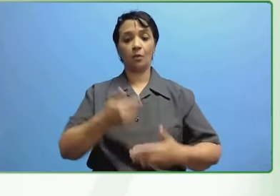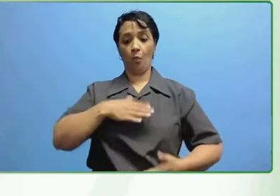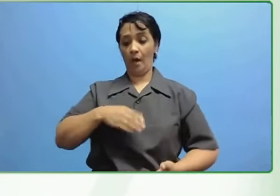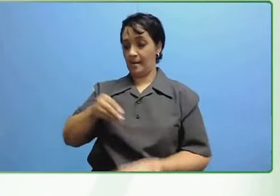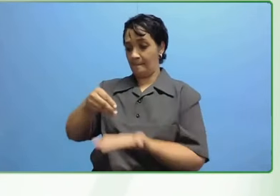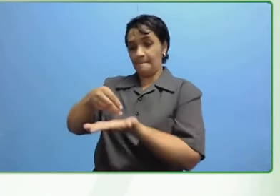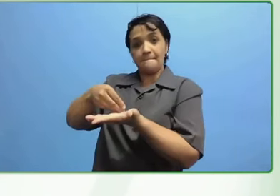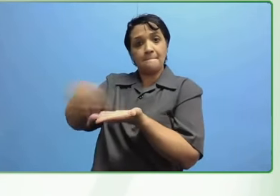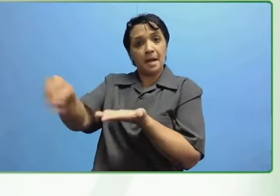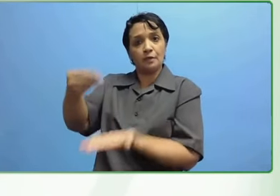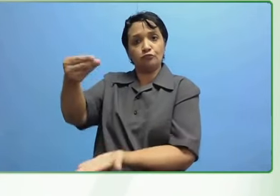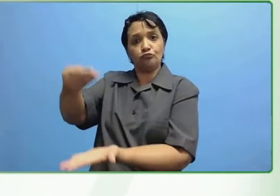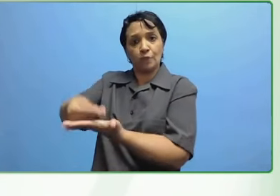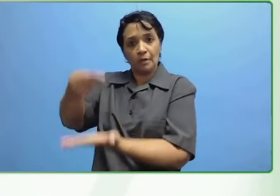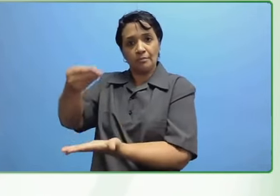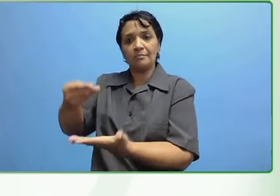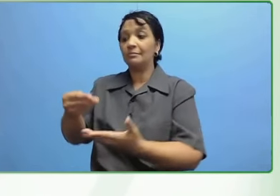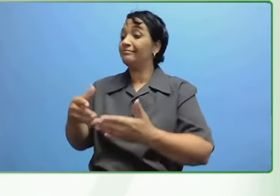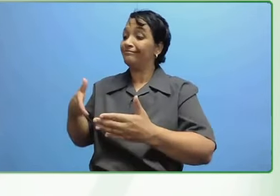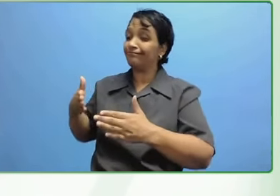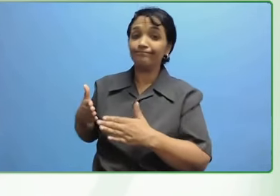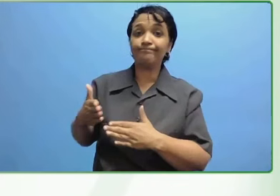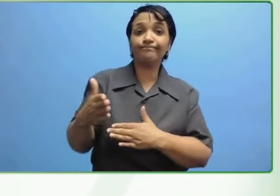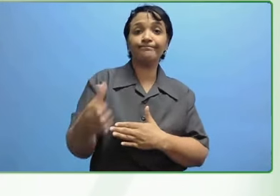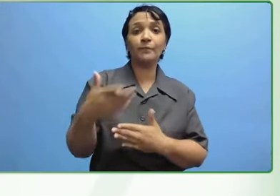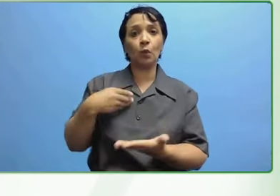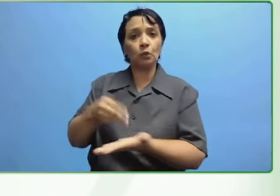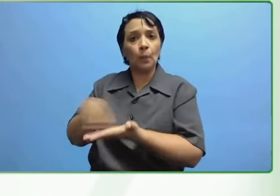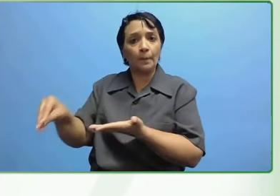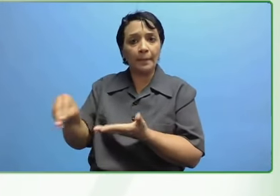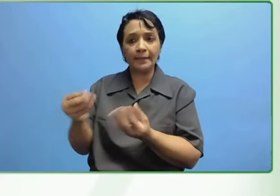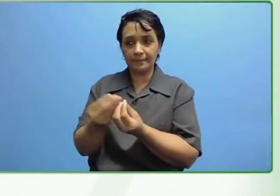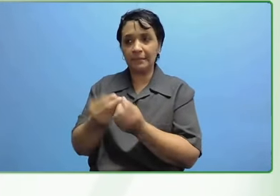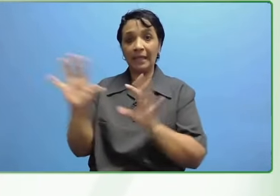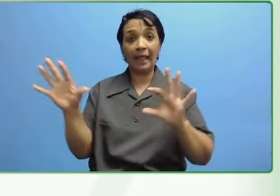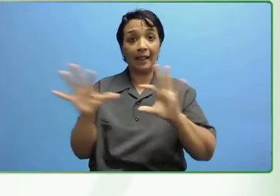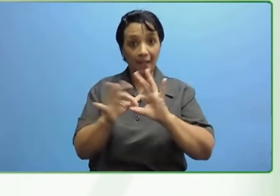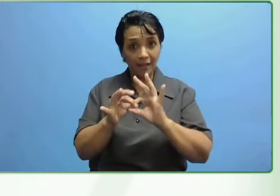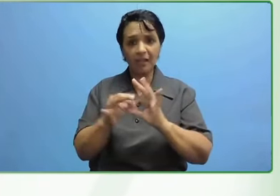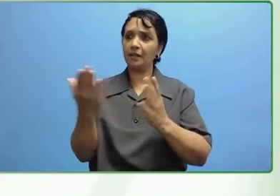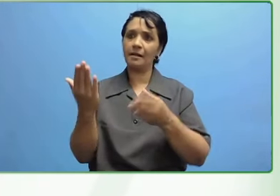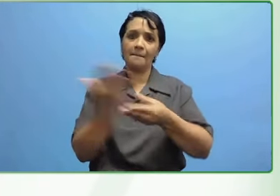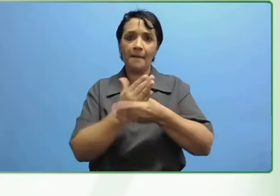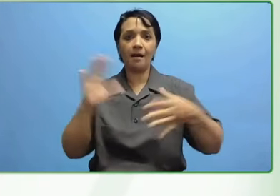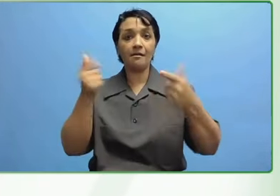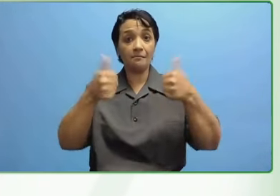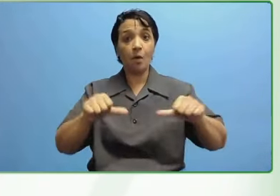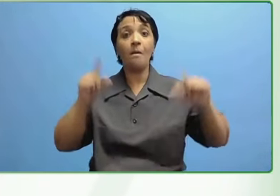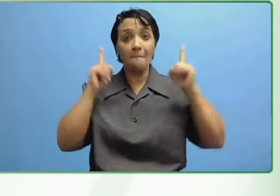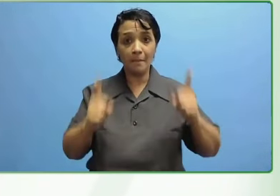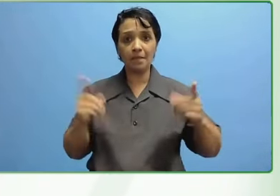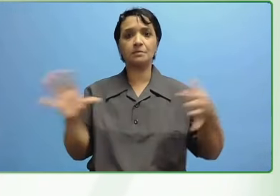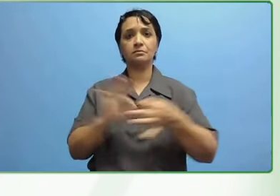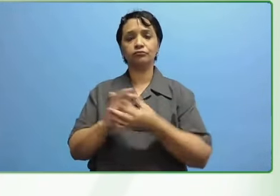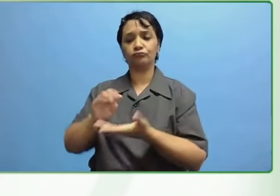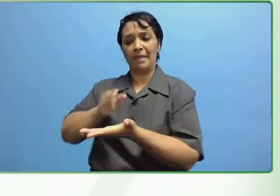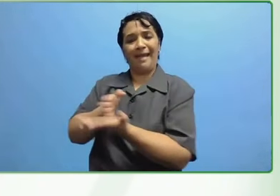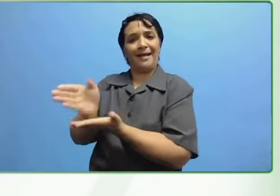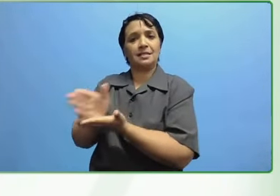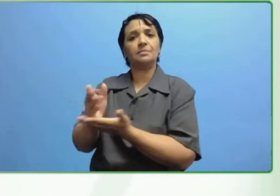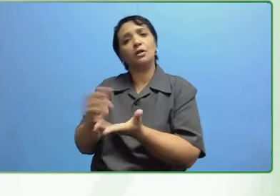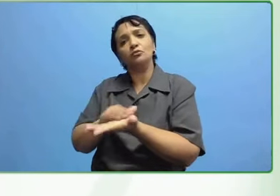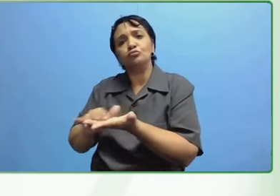terminal, any terminal that is connected with a credit card with your bank account will have to be accessible in Europe.